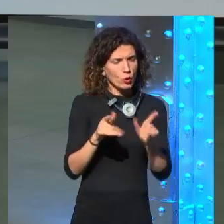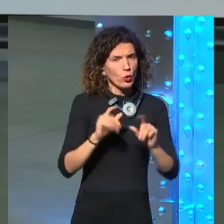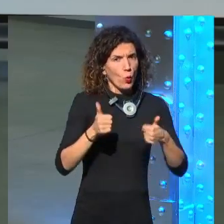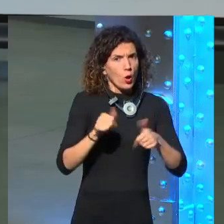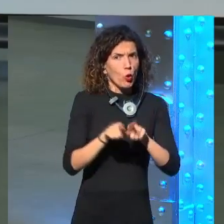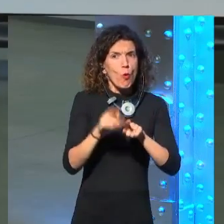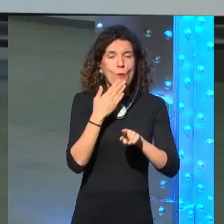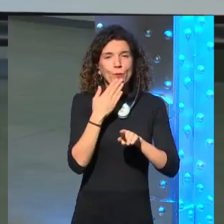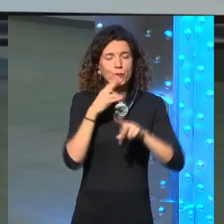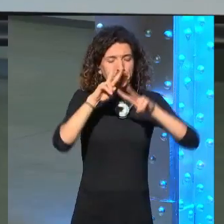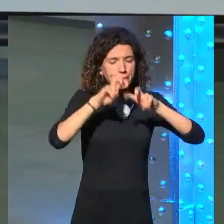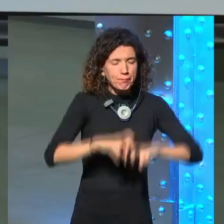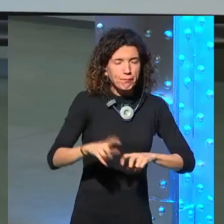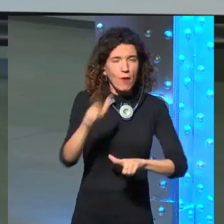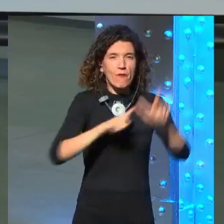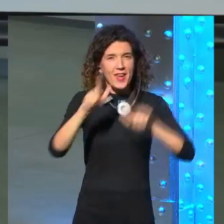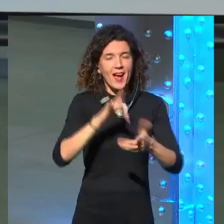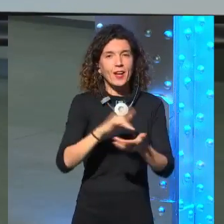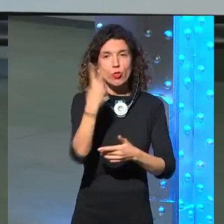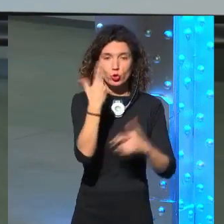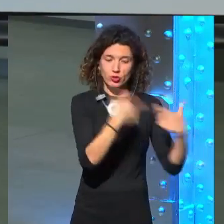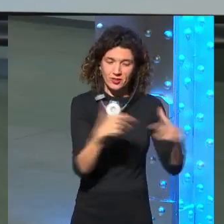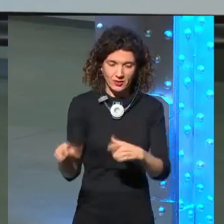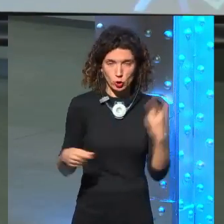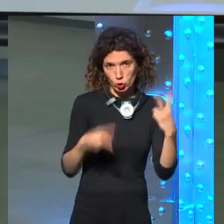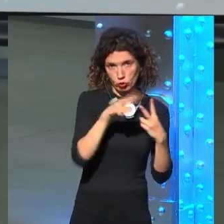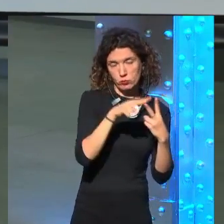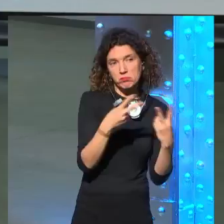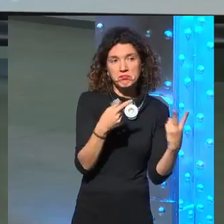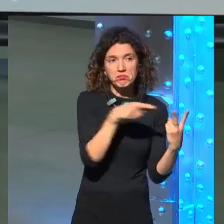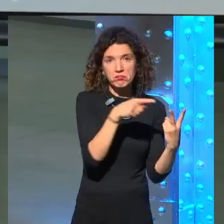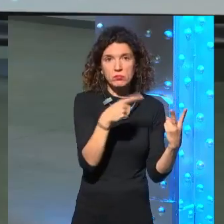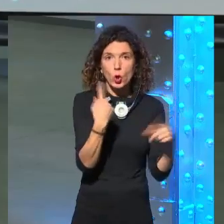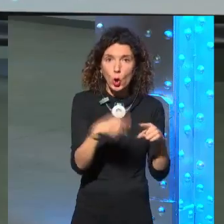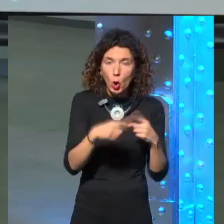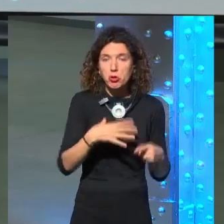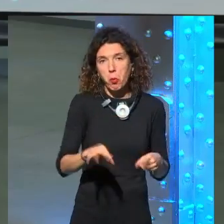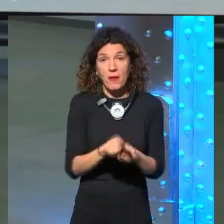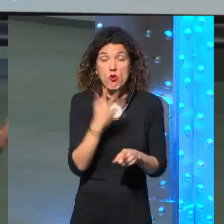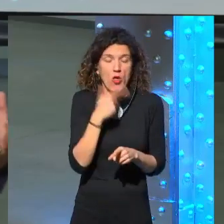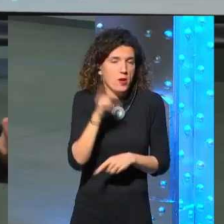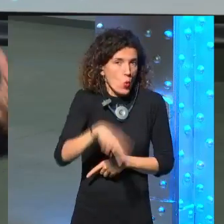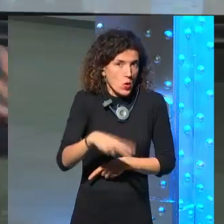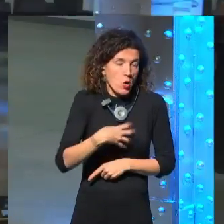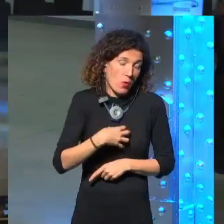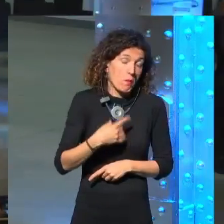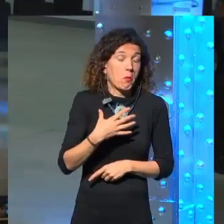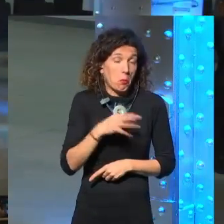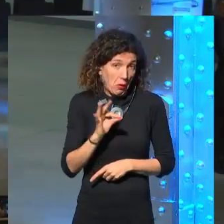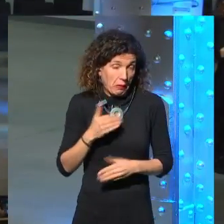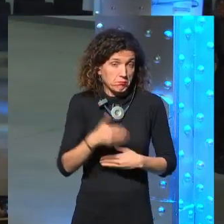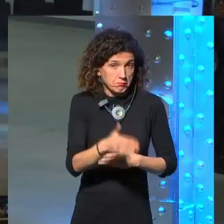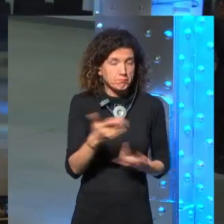to give you a feel for what we might not be able to know. I think that desire to know is